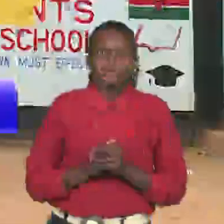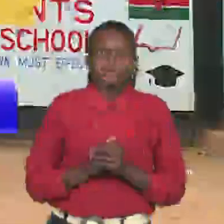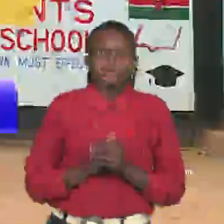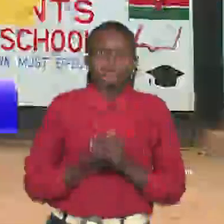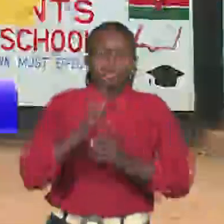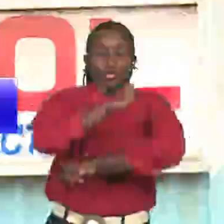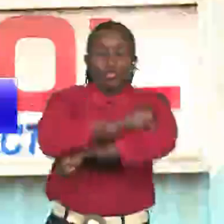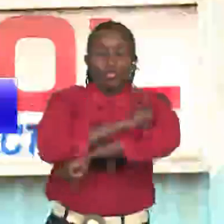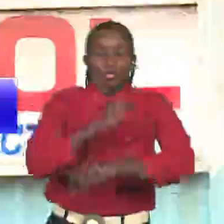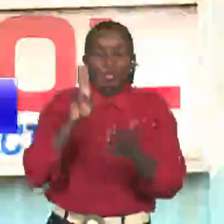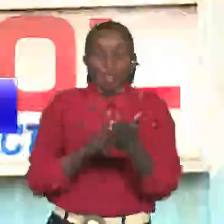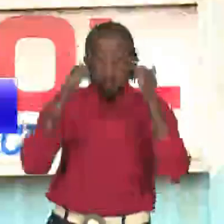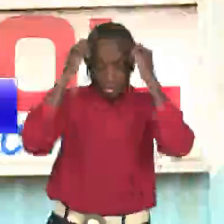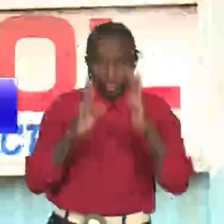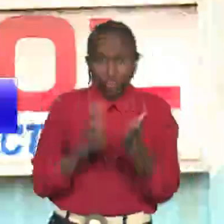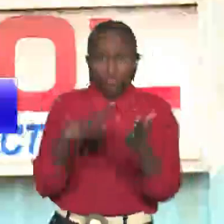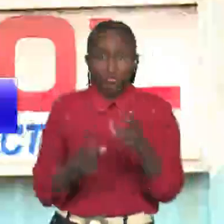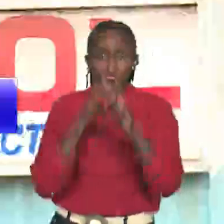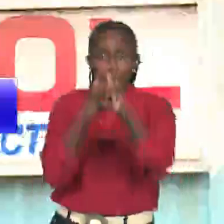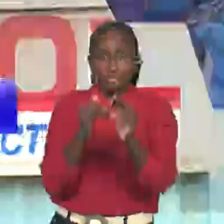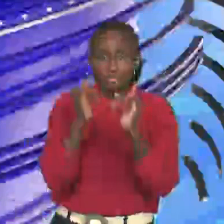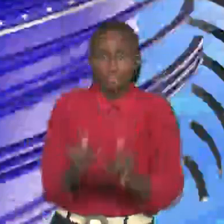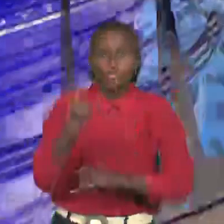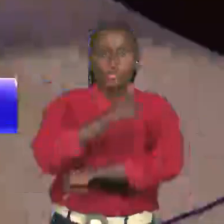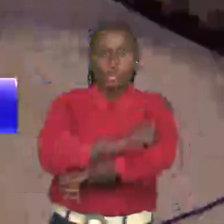talent pupils fail to report to new school.